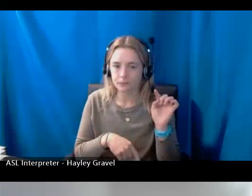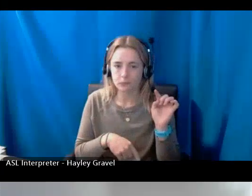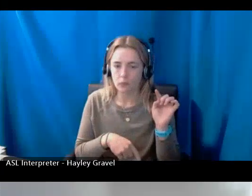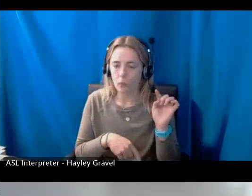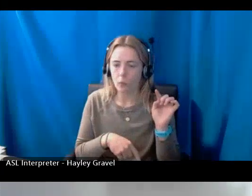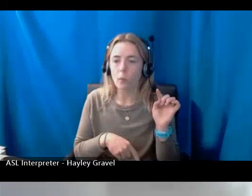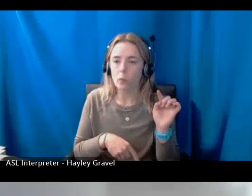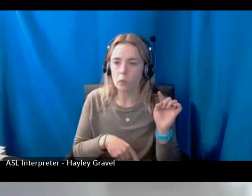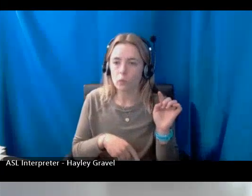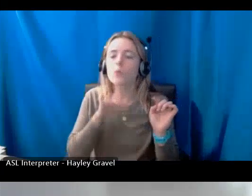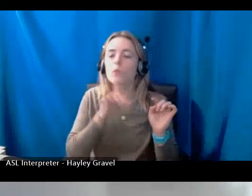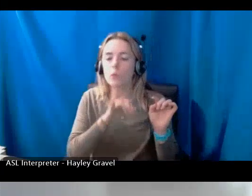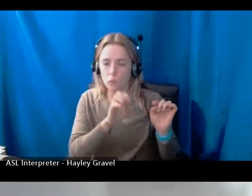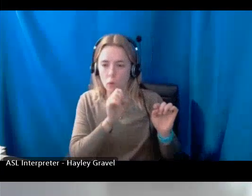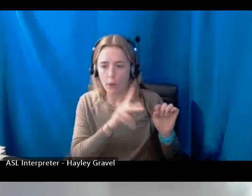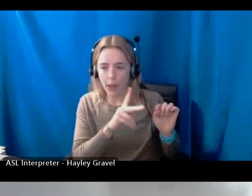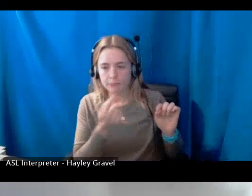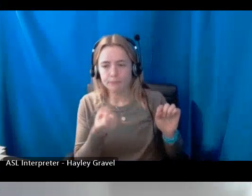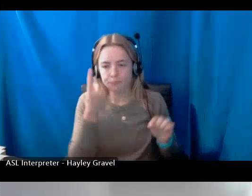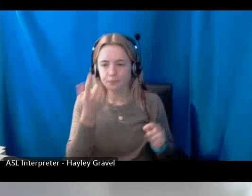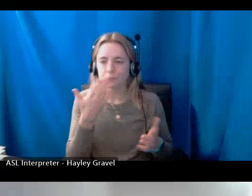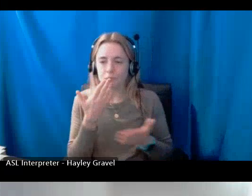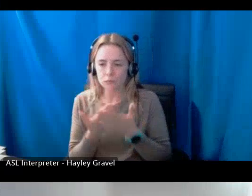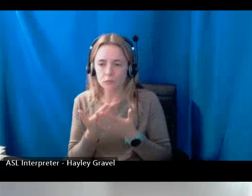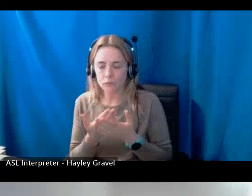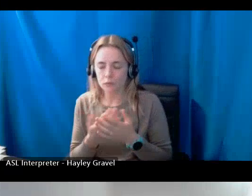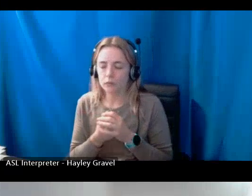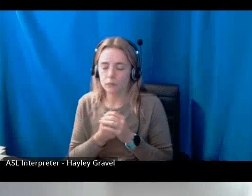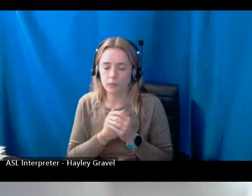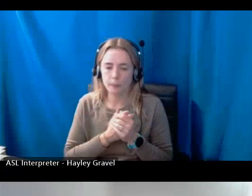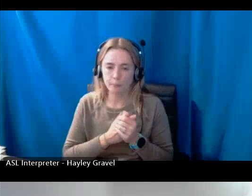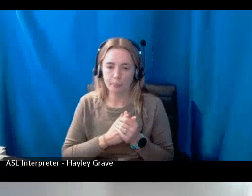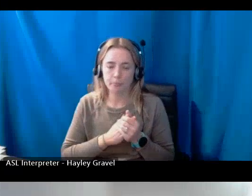Okay. Yep. Great question.